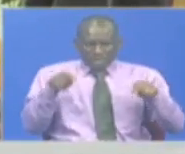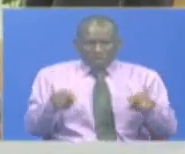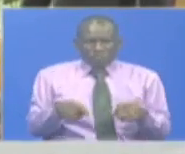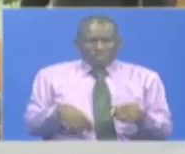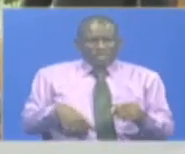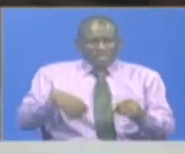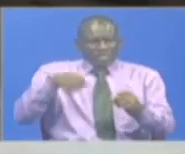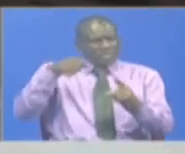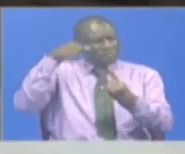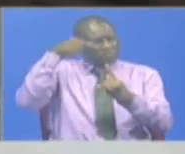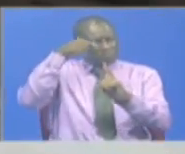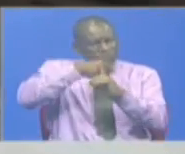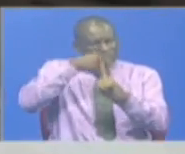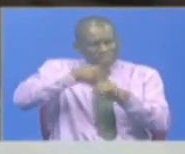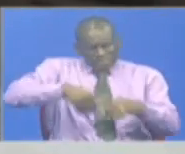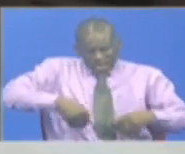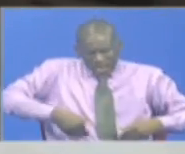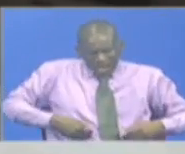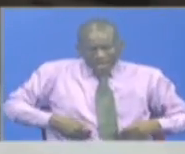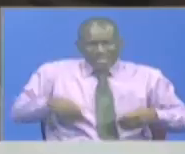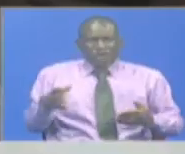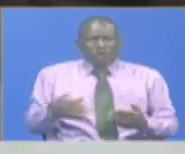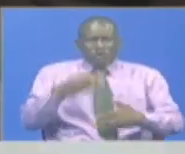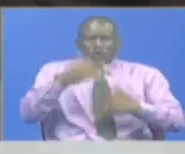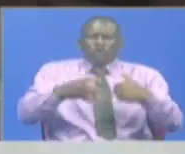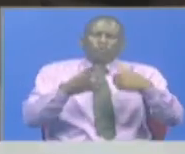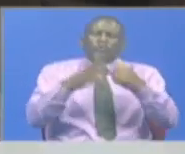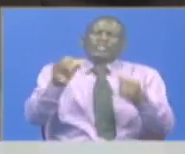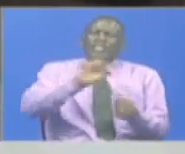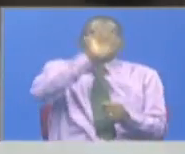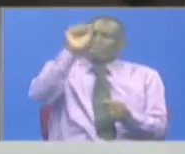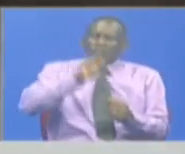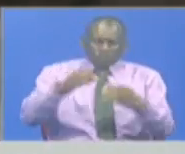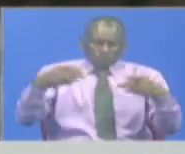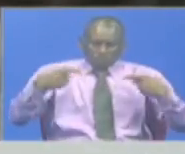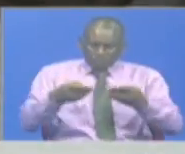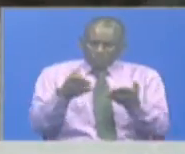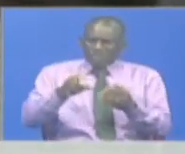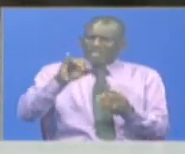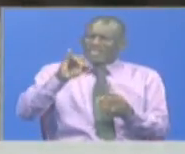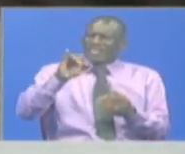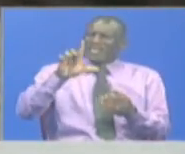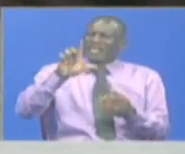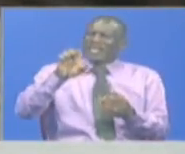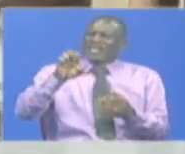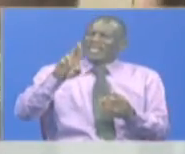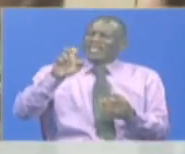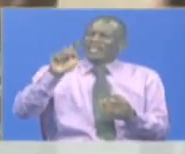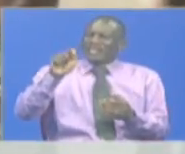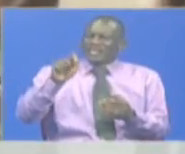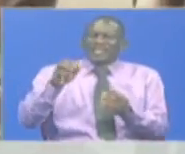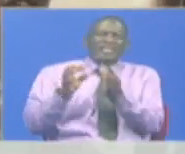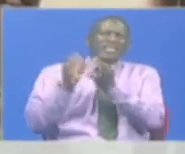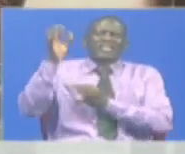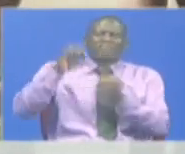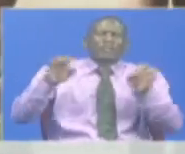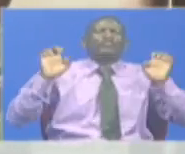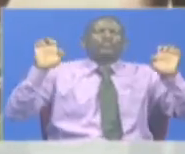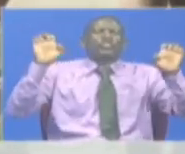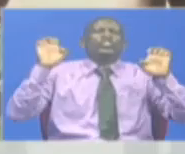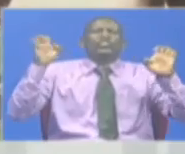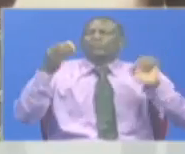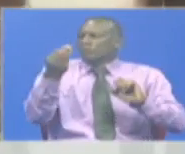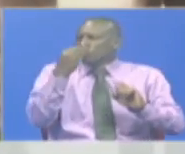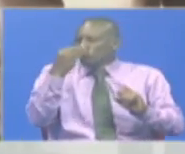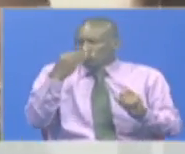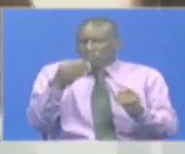the biting starvation. Almost 90% of communities in Ilerat heavily rely on Ethiopia for food supply, and